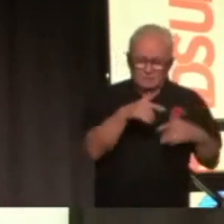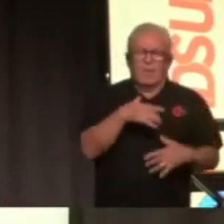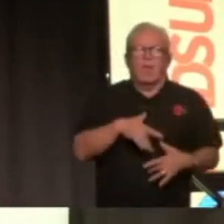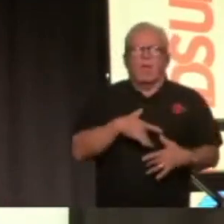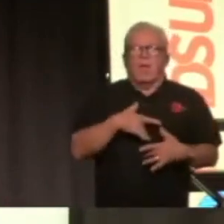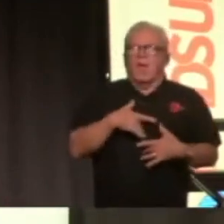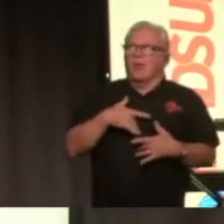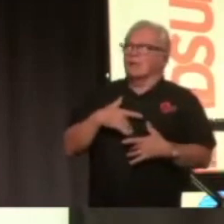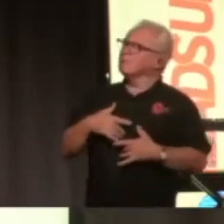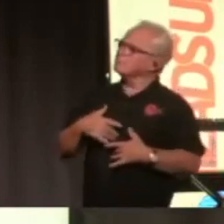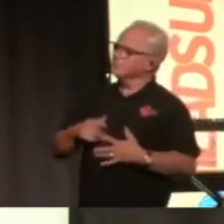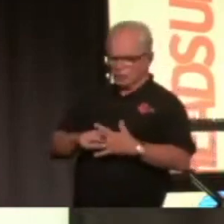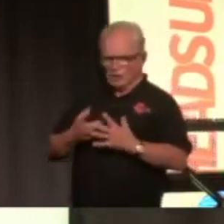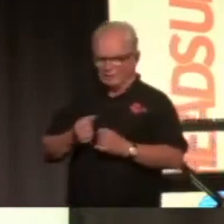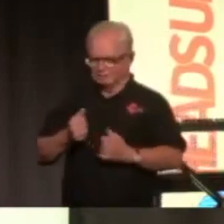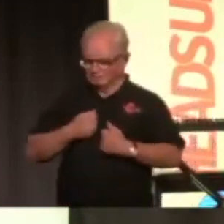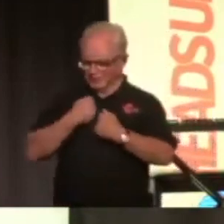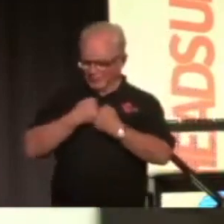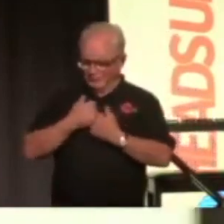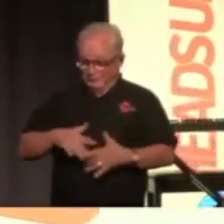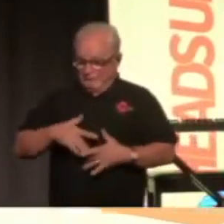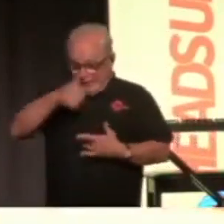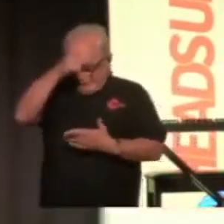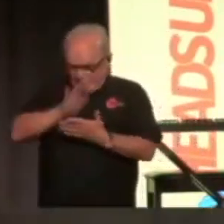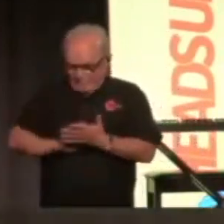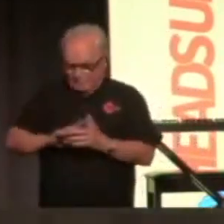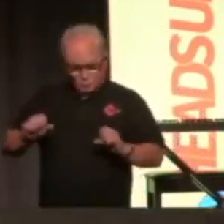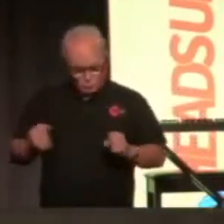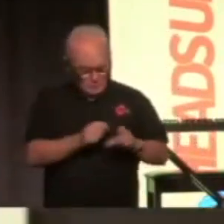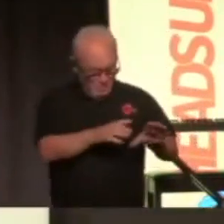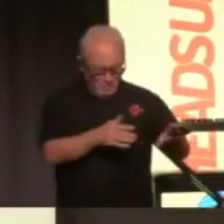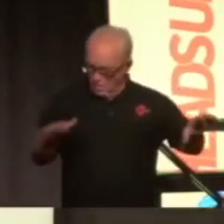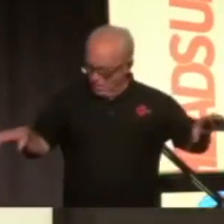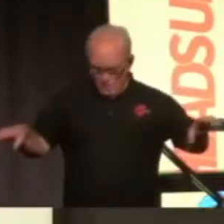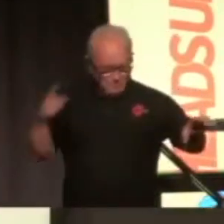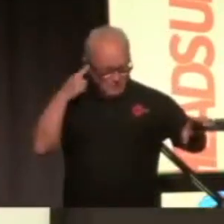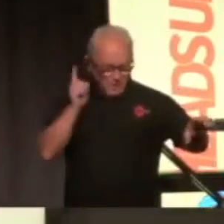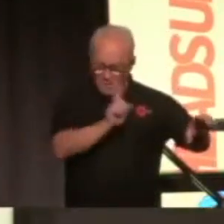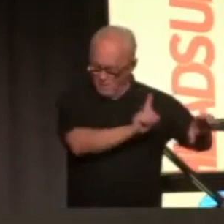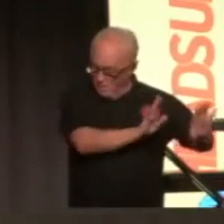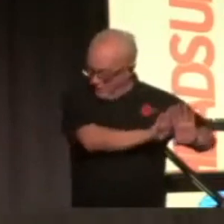a feelings experience in what is really a head fight.